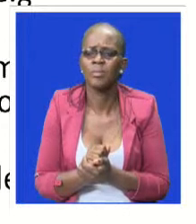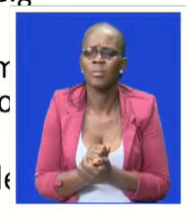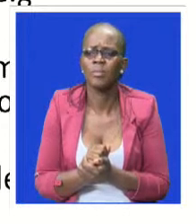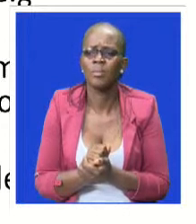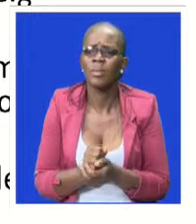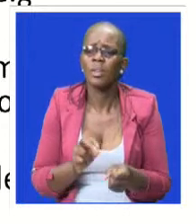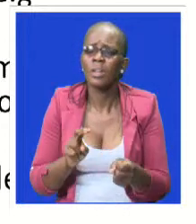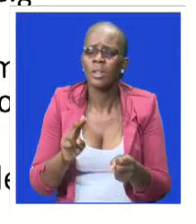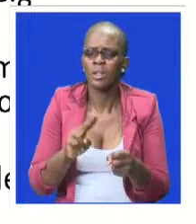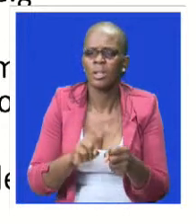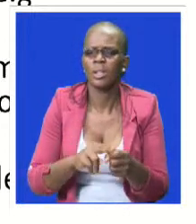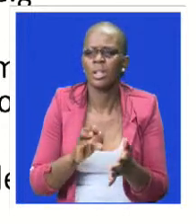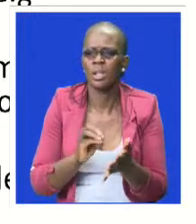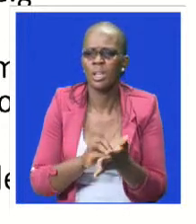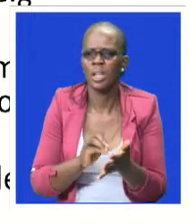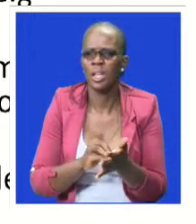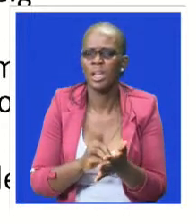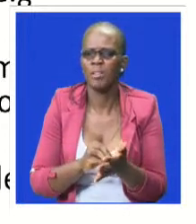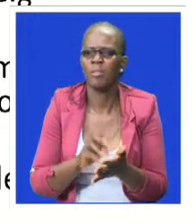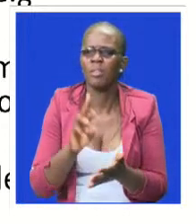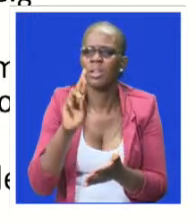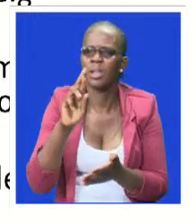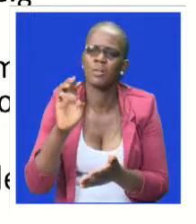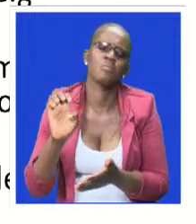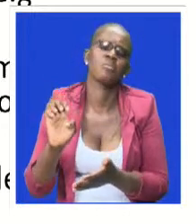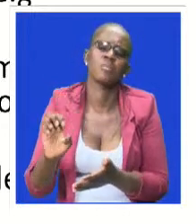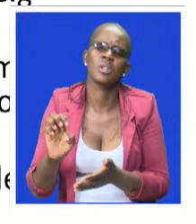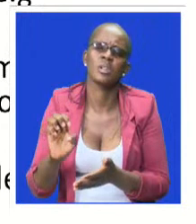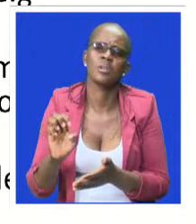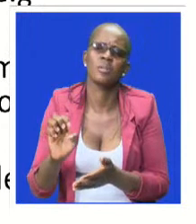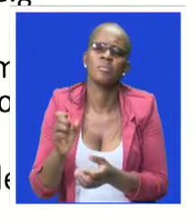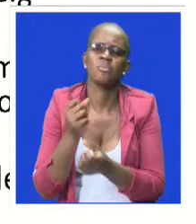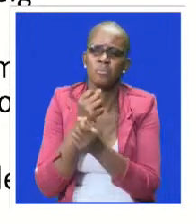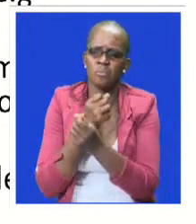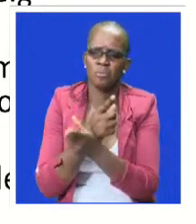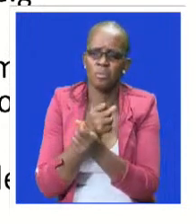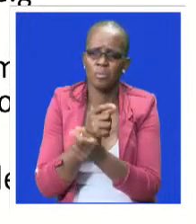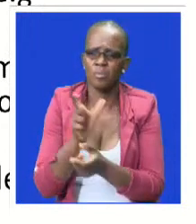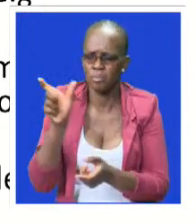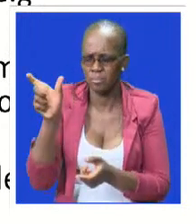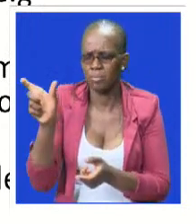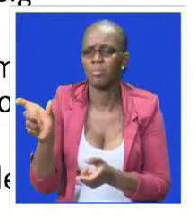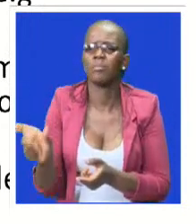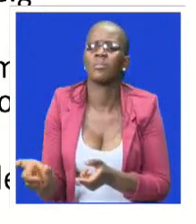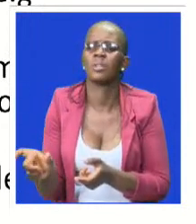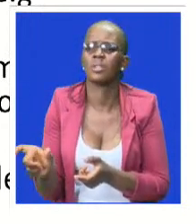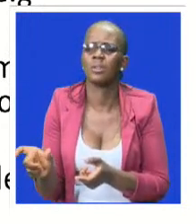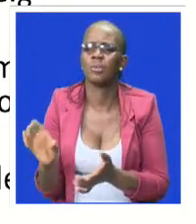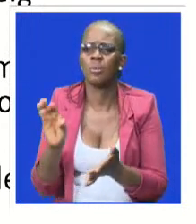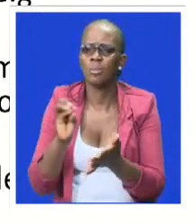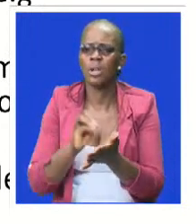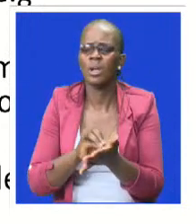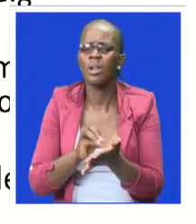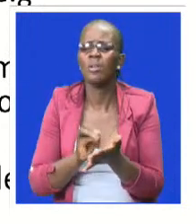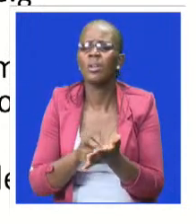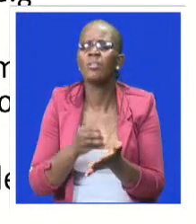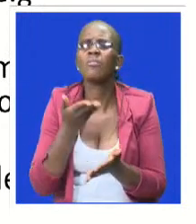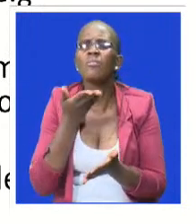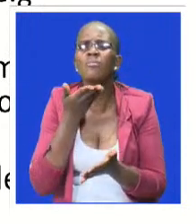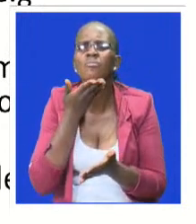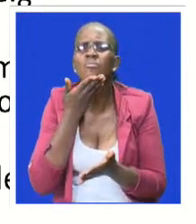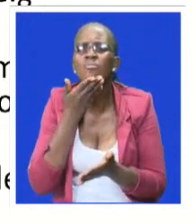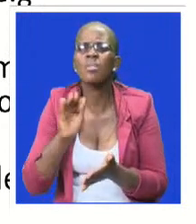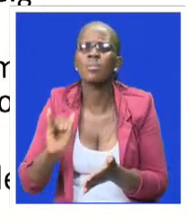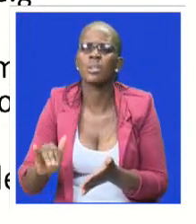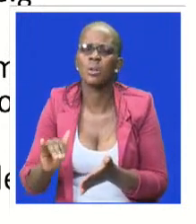religious specialist who was found among the San and was skilled in rock